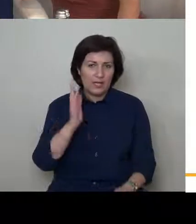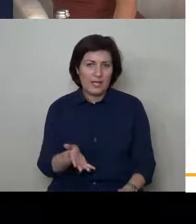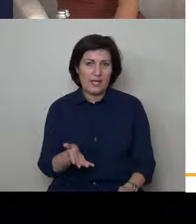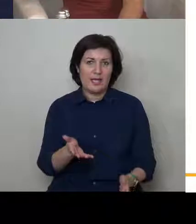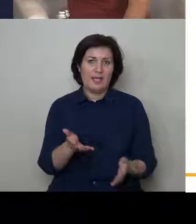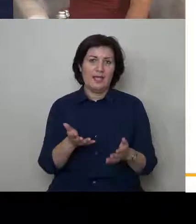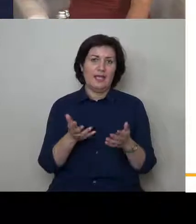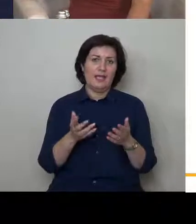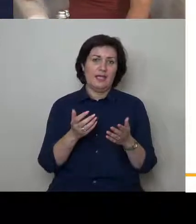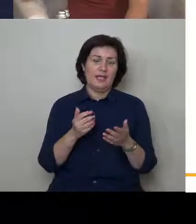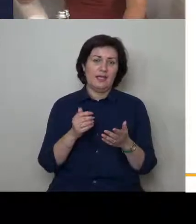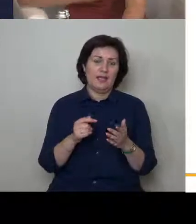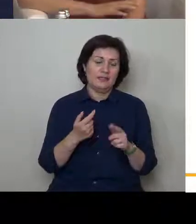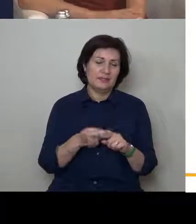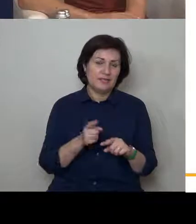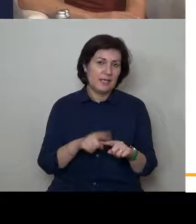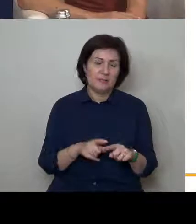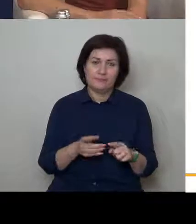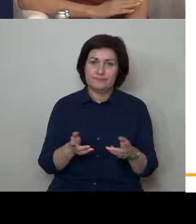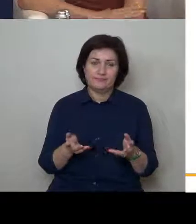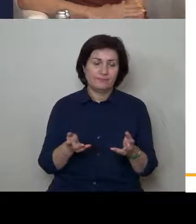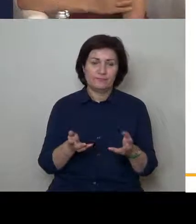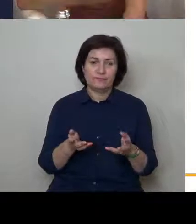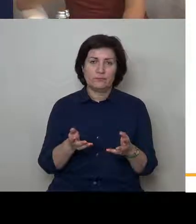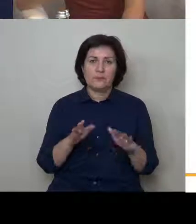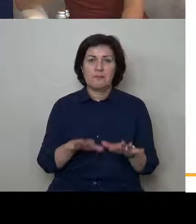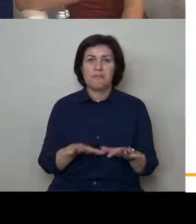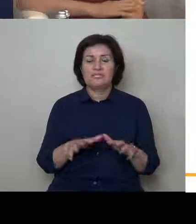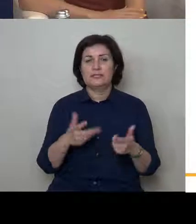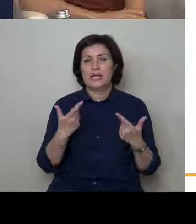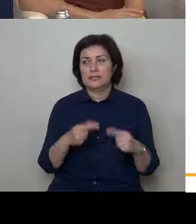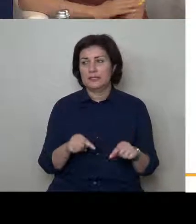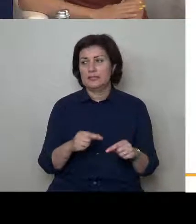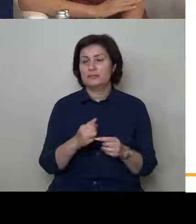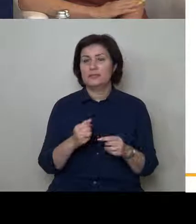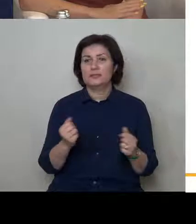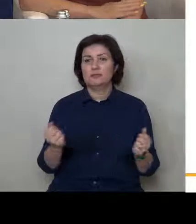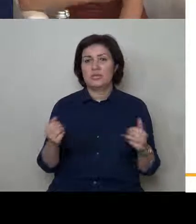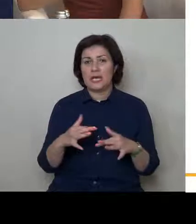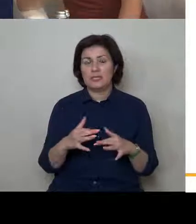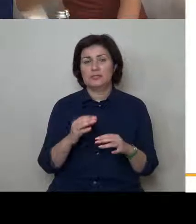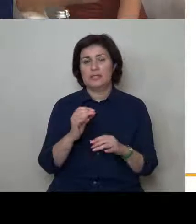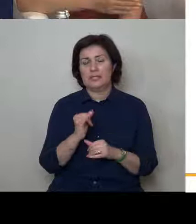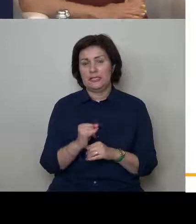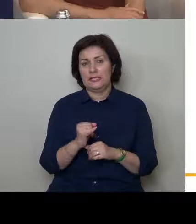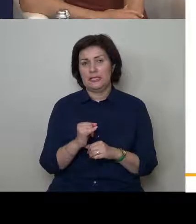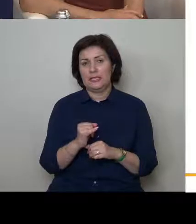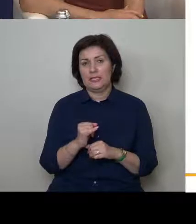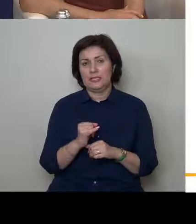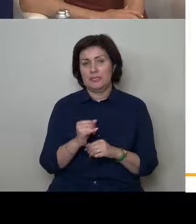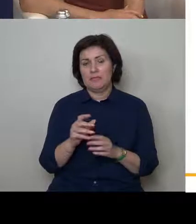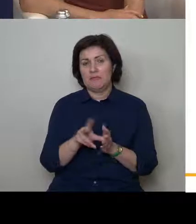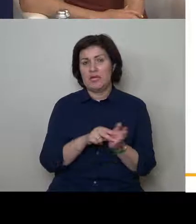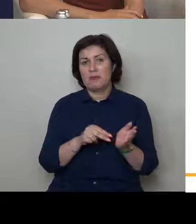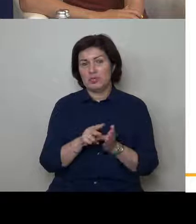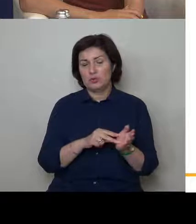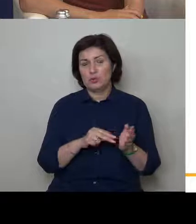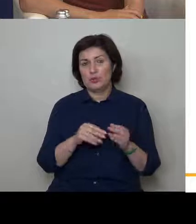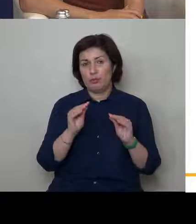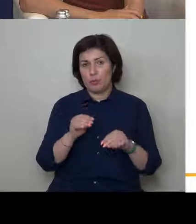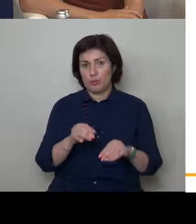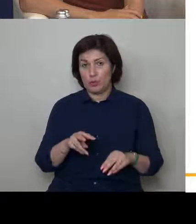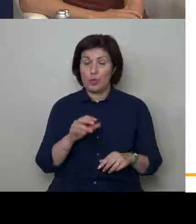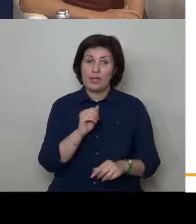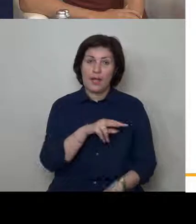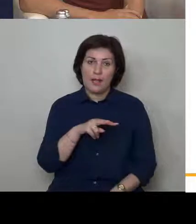a cafeteria or at bathrooms or toilets. That would be the place where members of